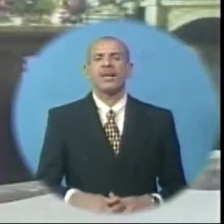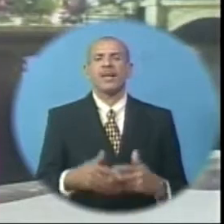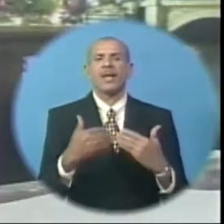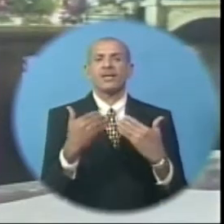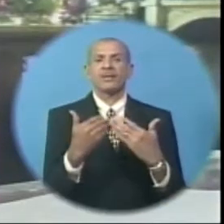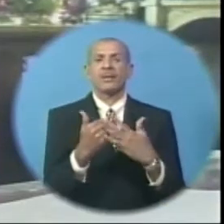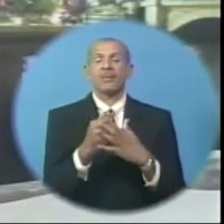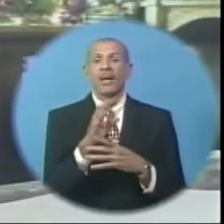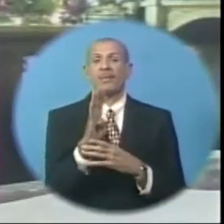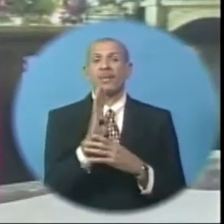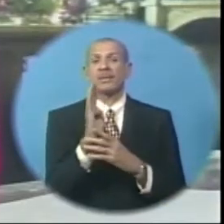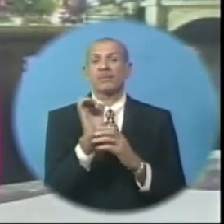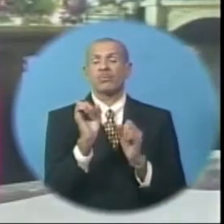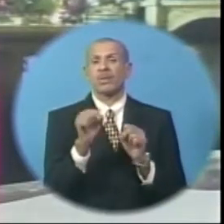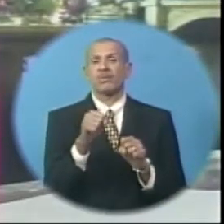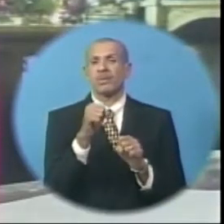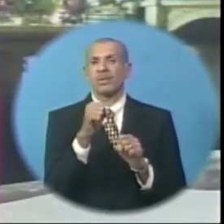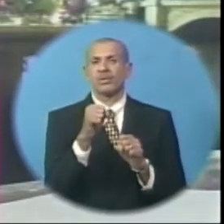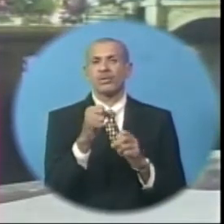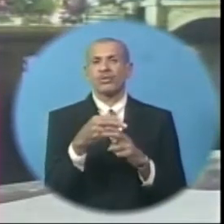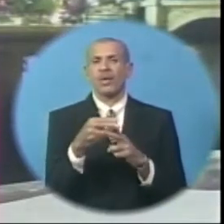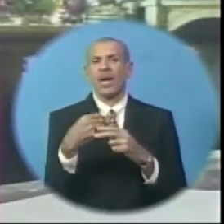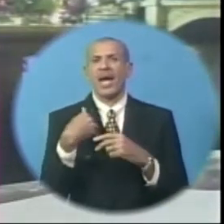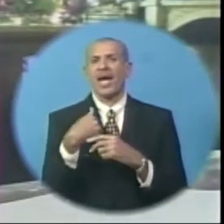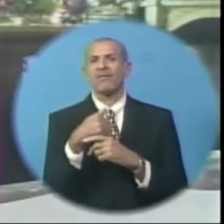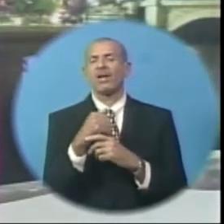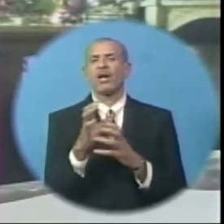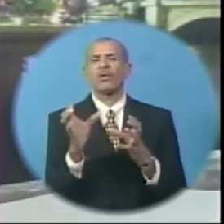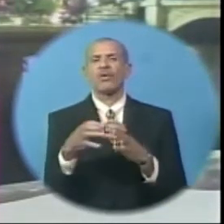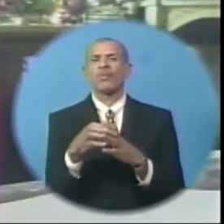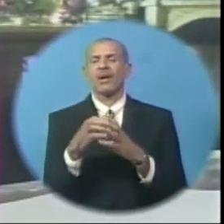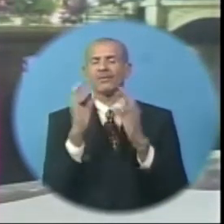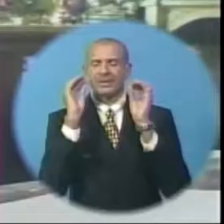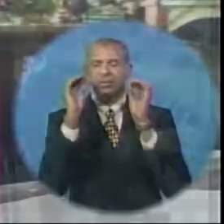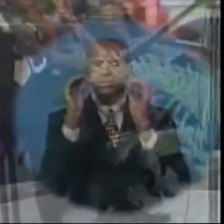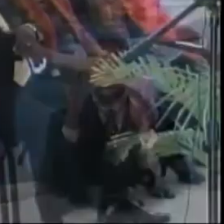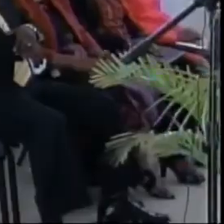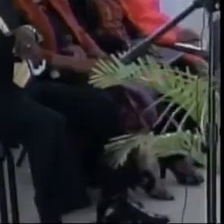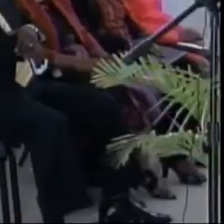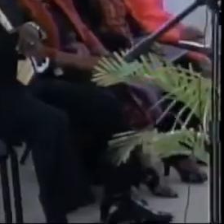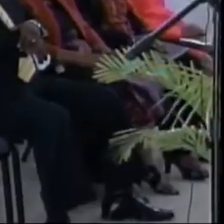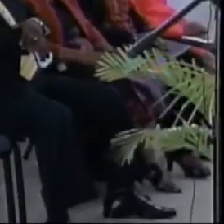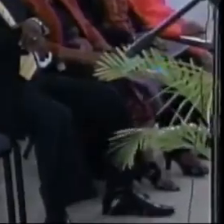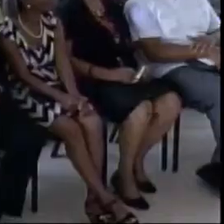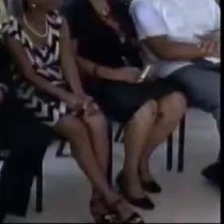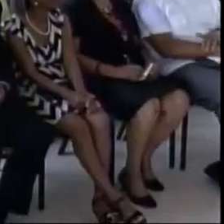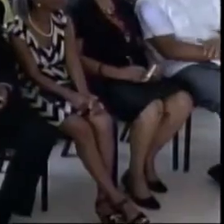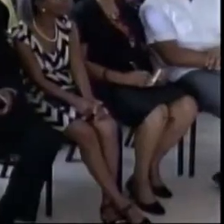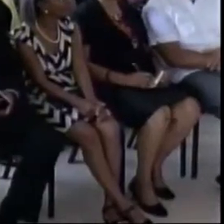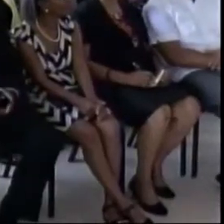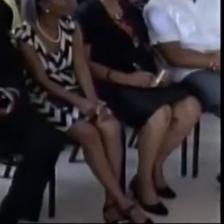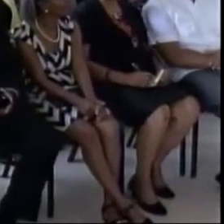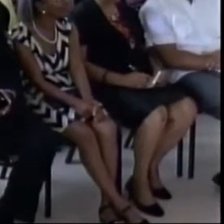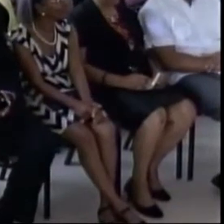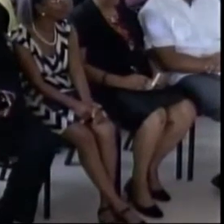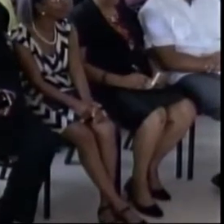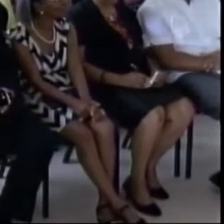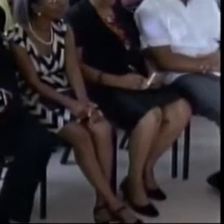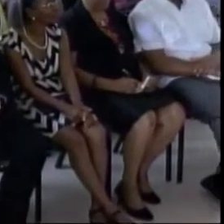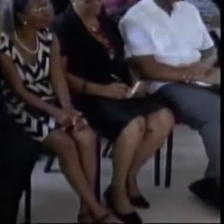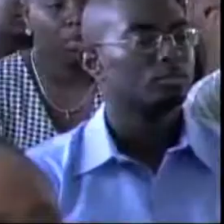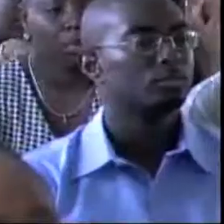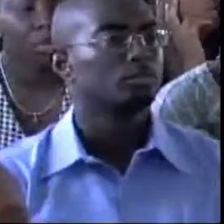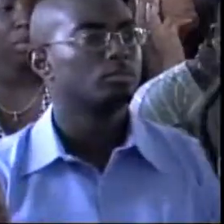Shane. Barbados could soon have a cadre of consultant teachers. This pool of professionals is being developed to compensate for those who